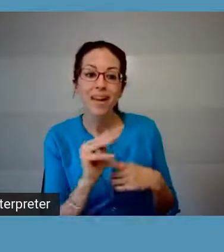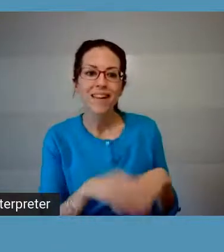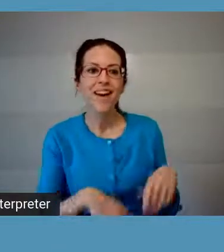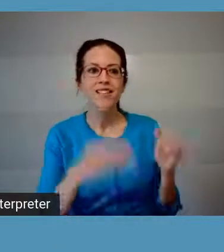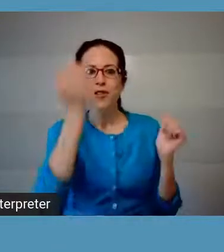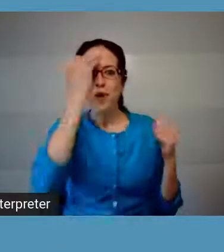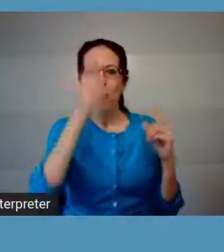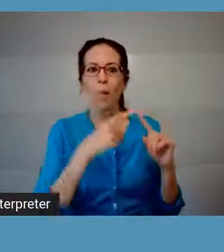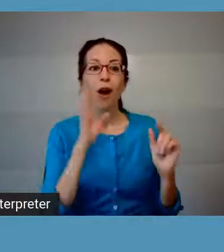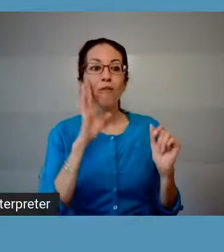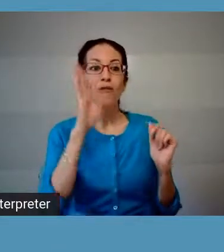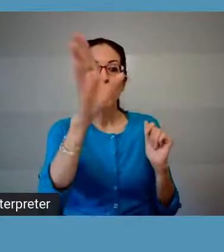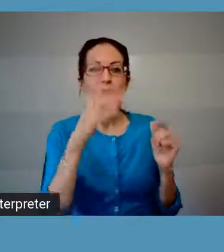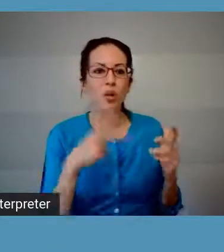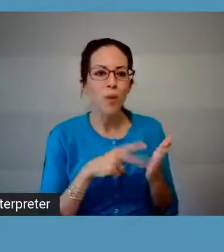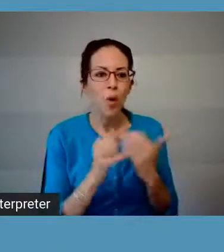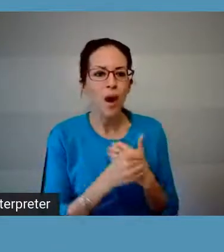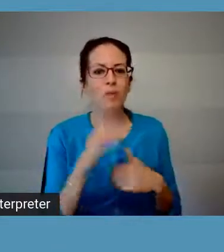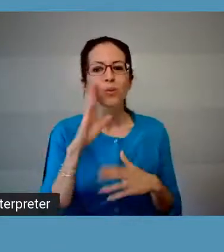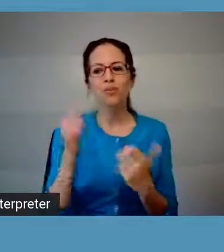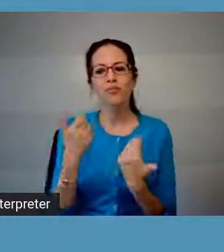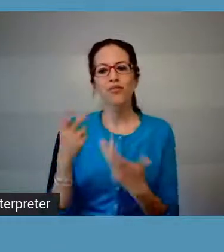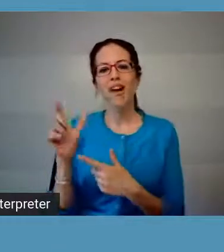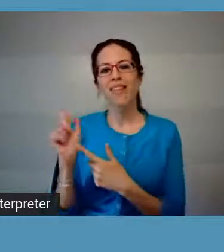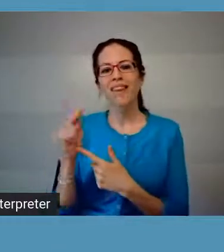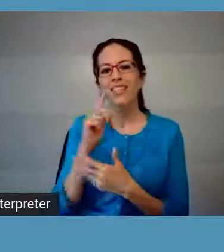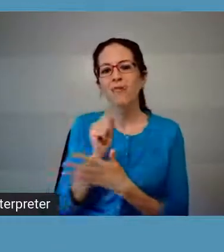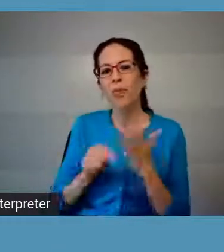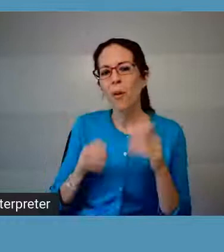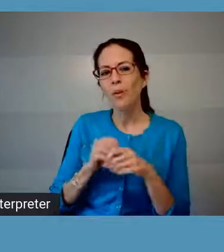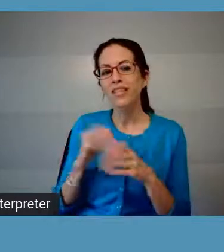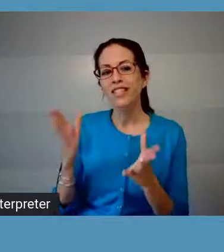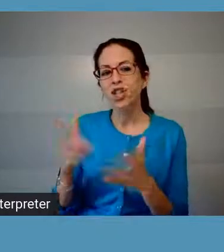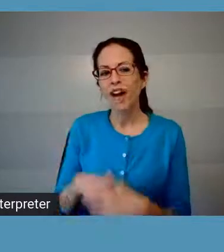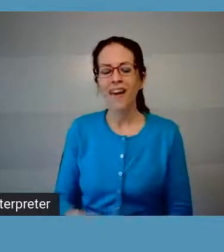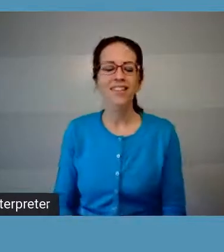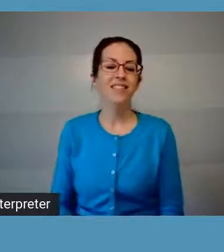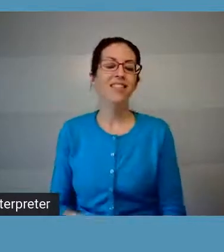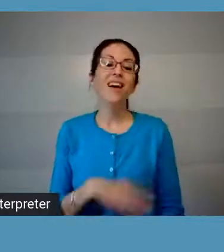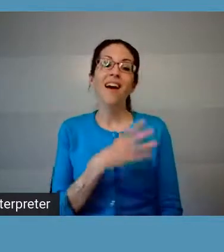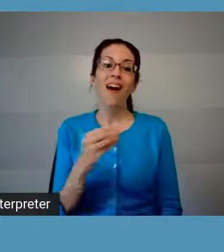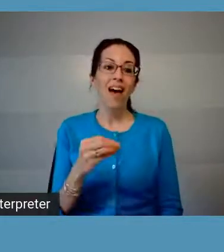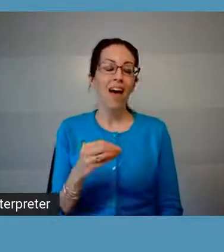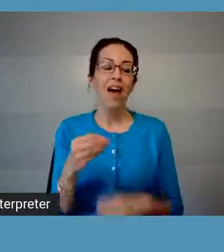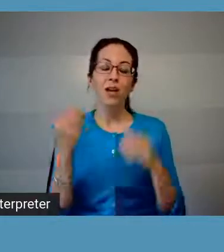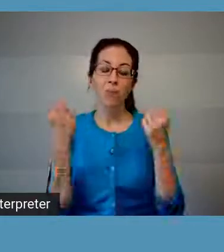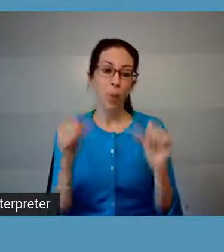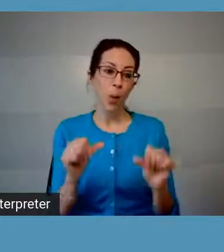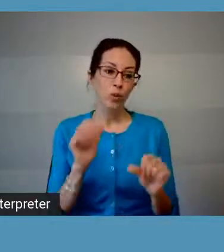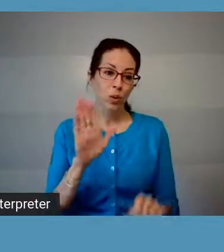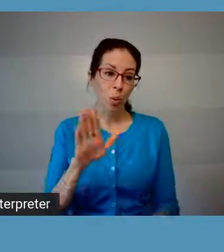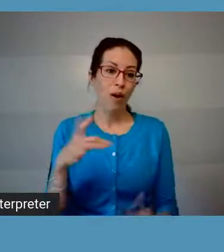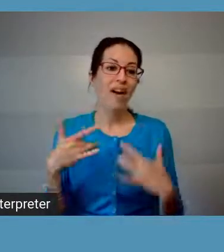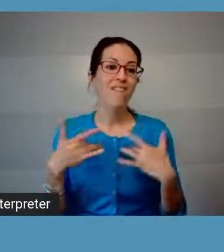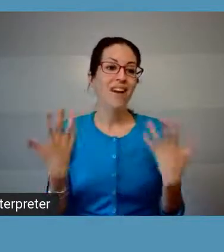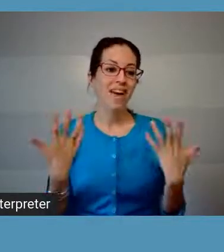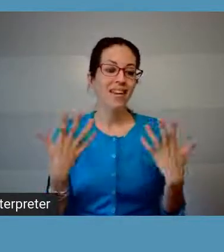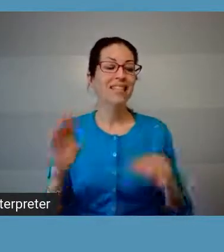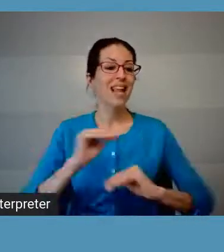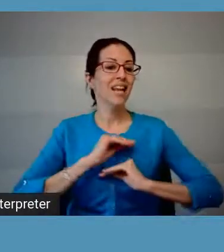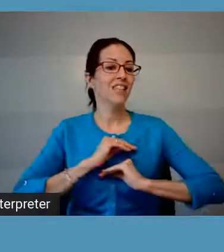programming. Links will be provided in the chat for those. And don't forget to complete the post-event satisfaction survey. As we mentioned,